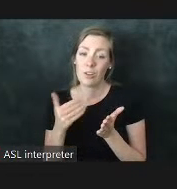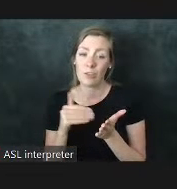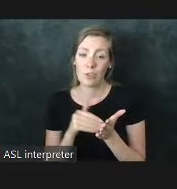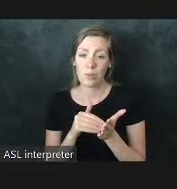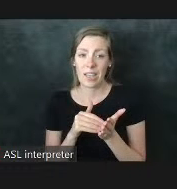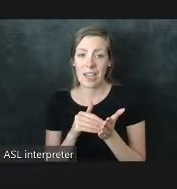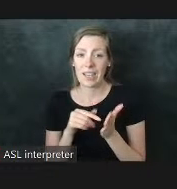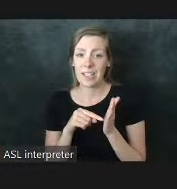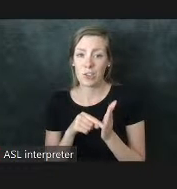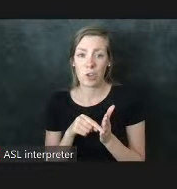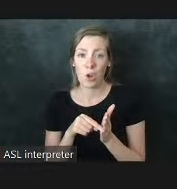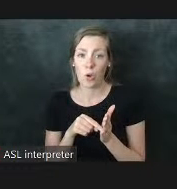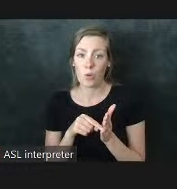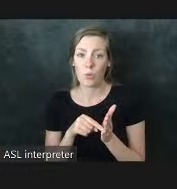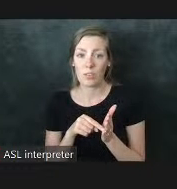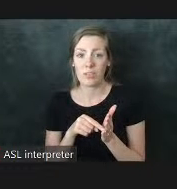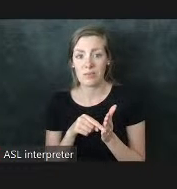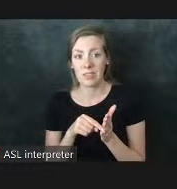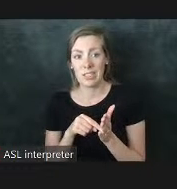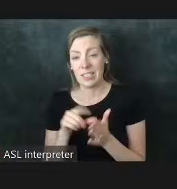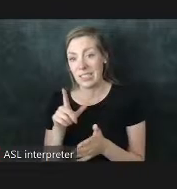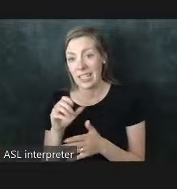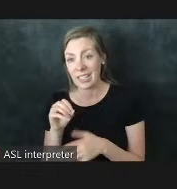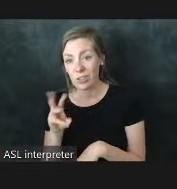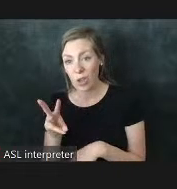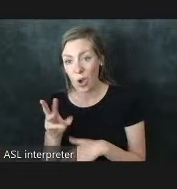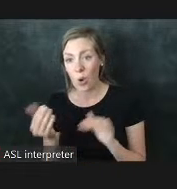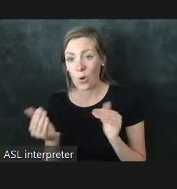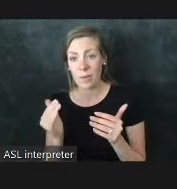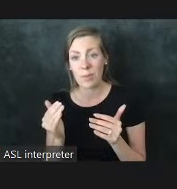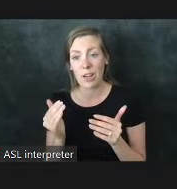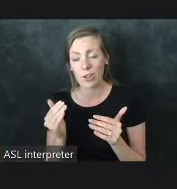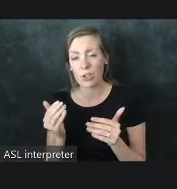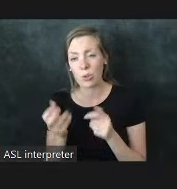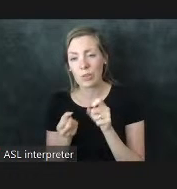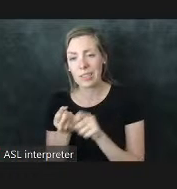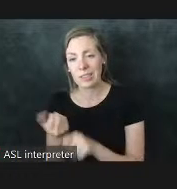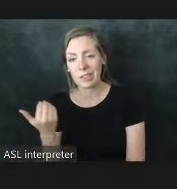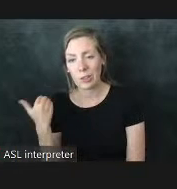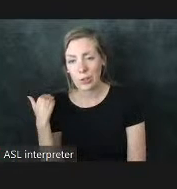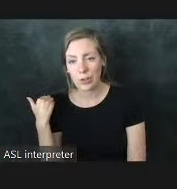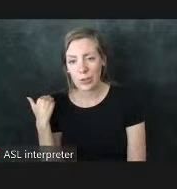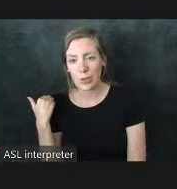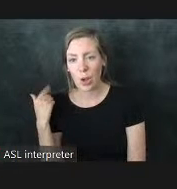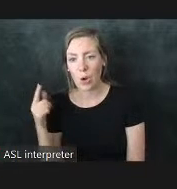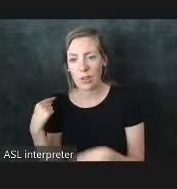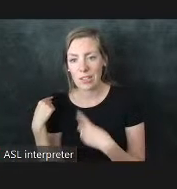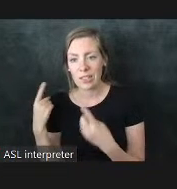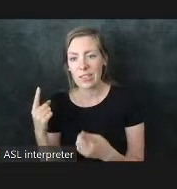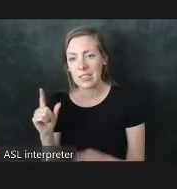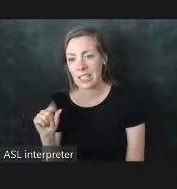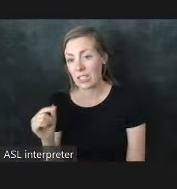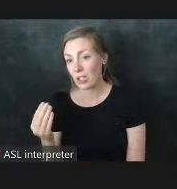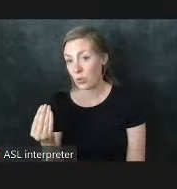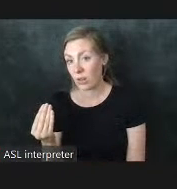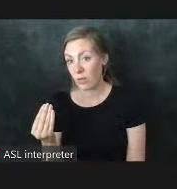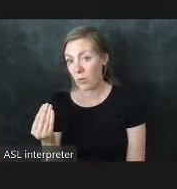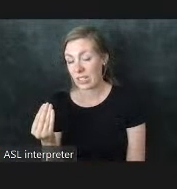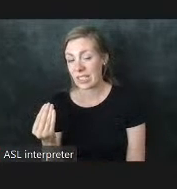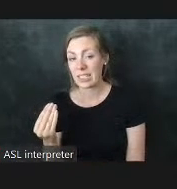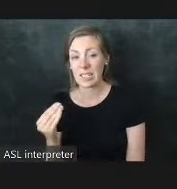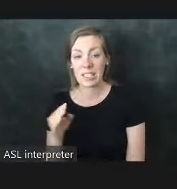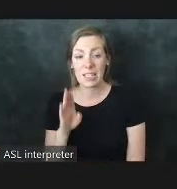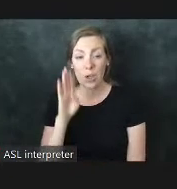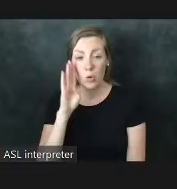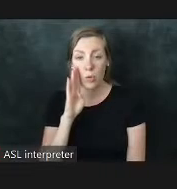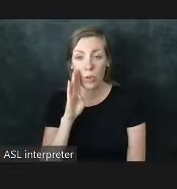debería low the reservoir is compared to que tan bajo está la situación de agua, ¿verdad? since the 2014 drought. Desde As a matter of 20 fact, that brown